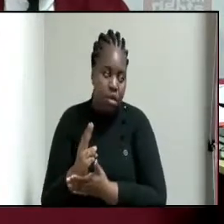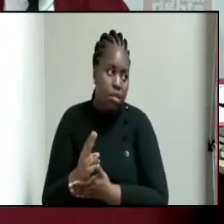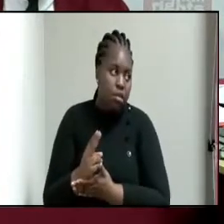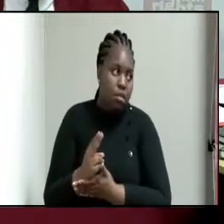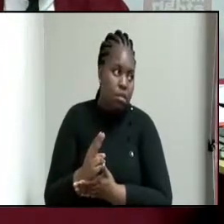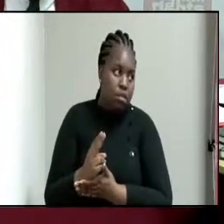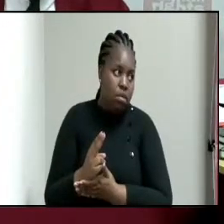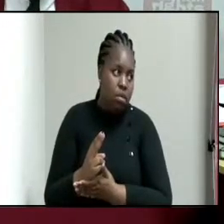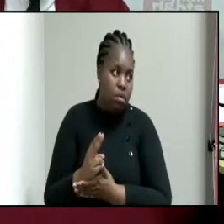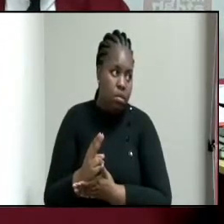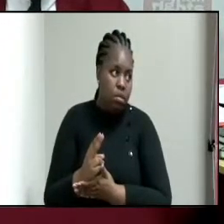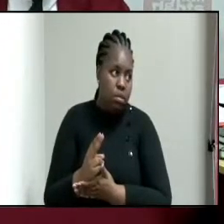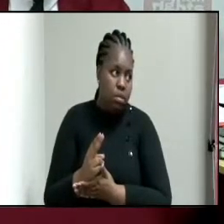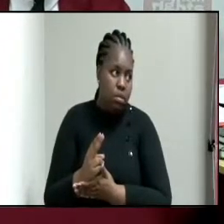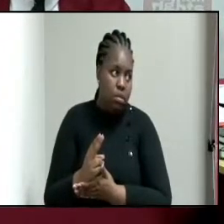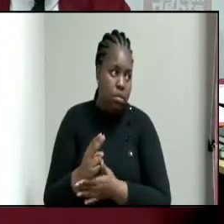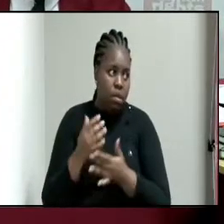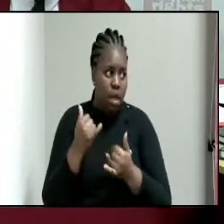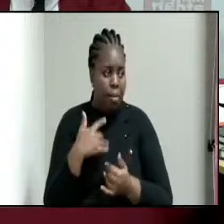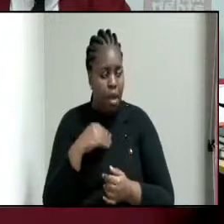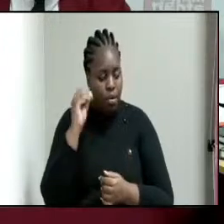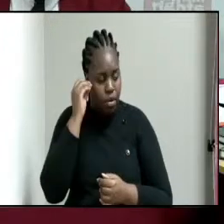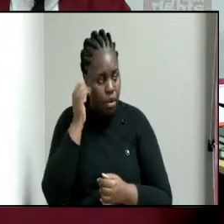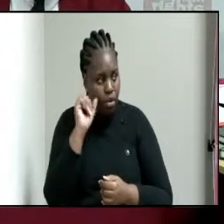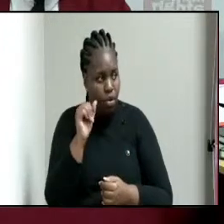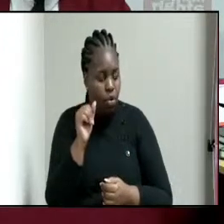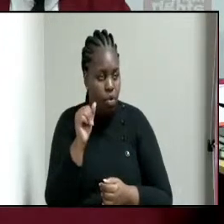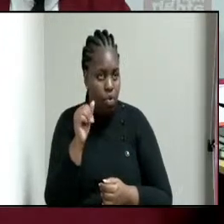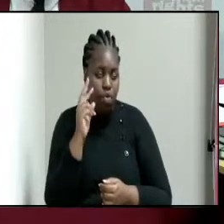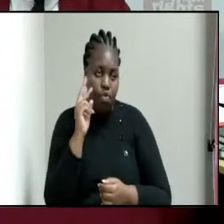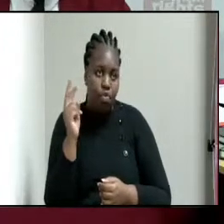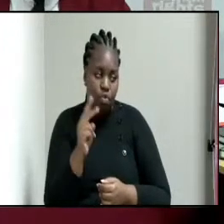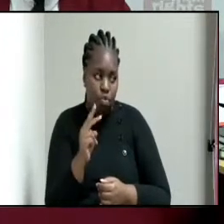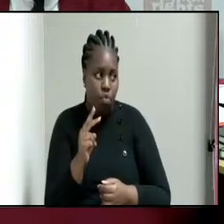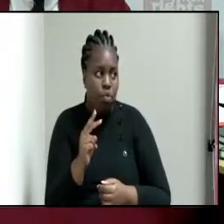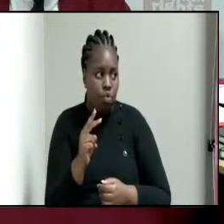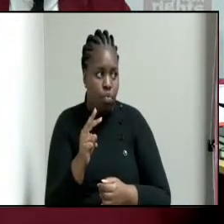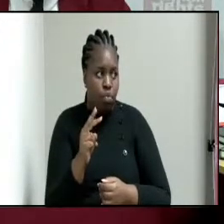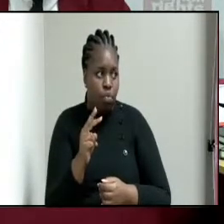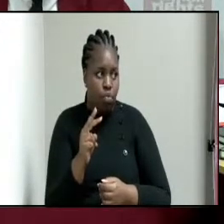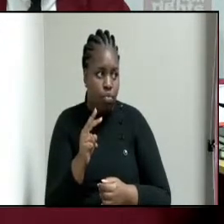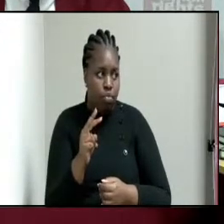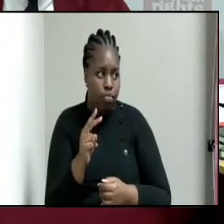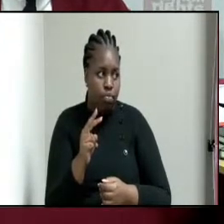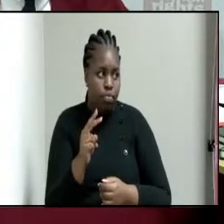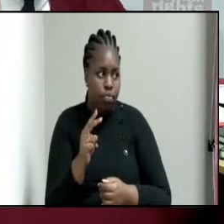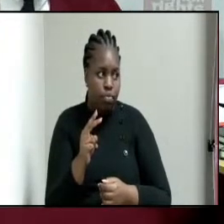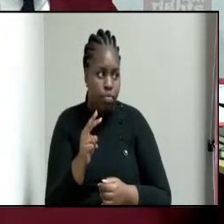not qualified. So I'm interested to hear your view on whether